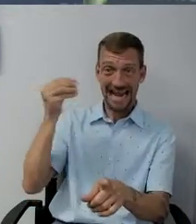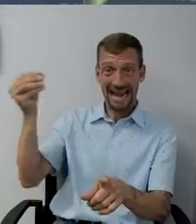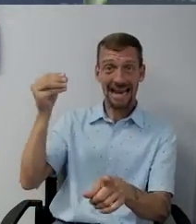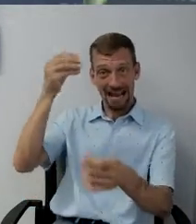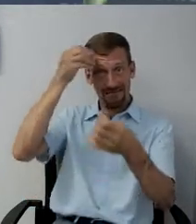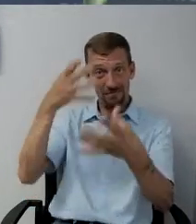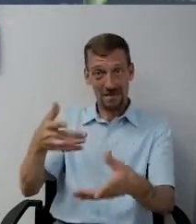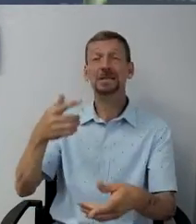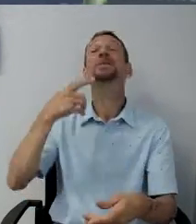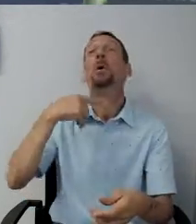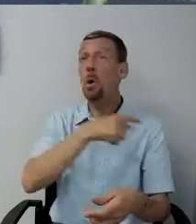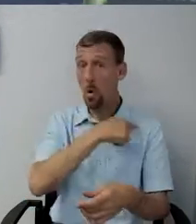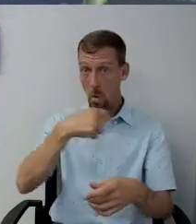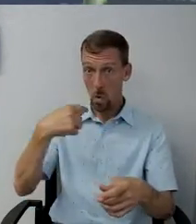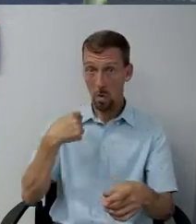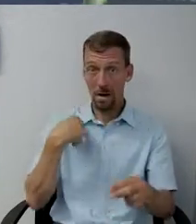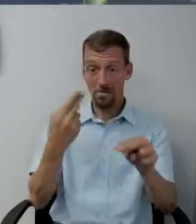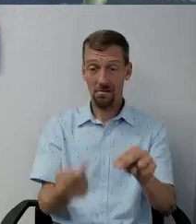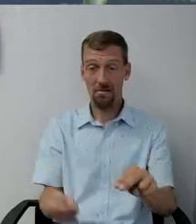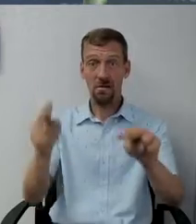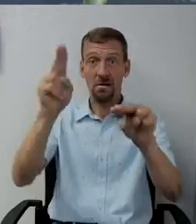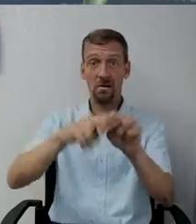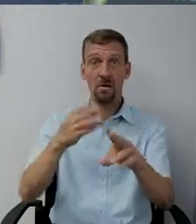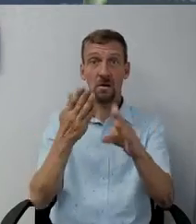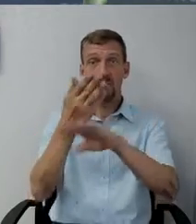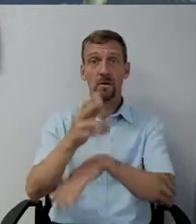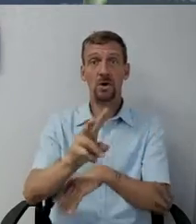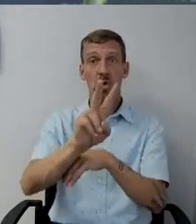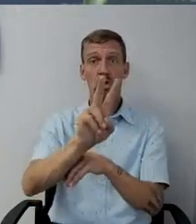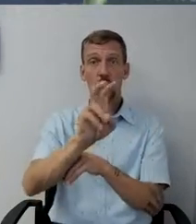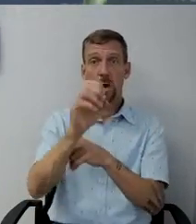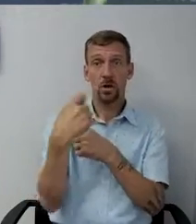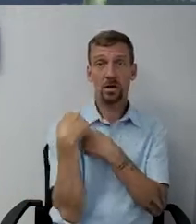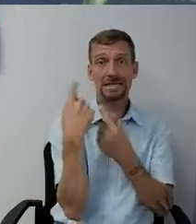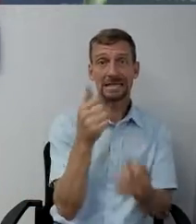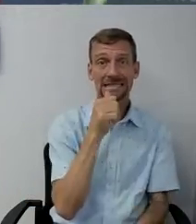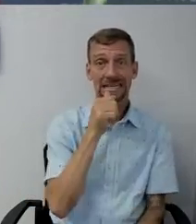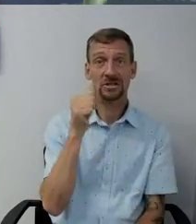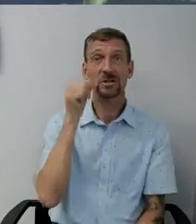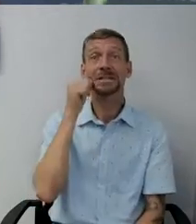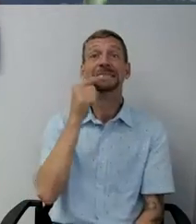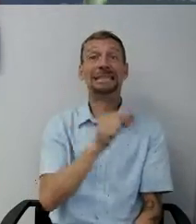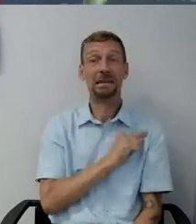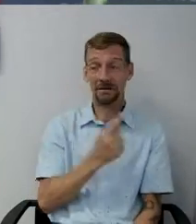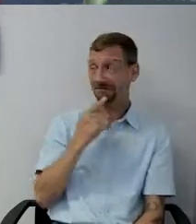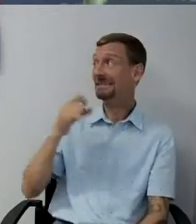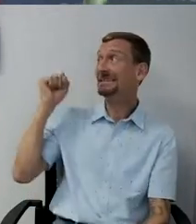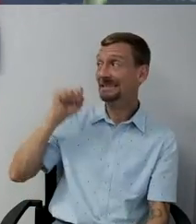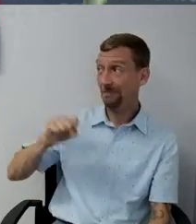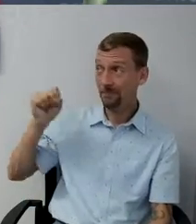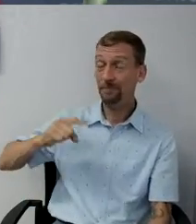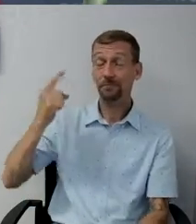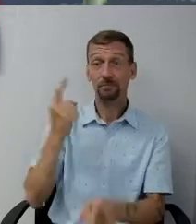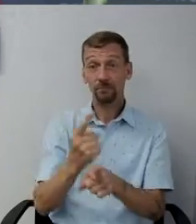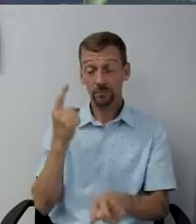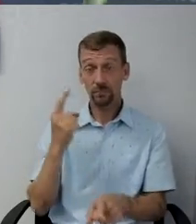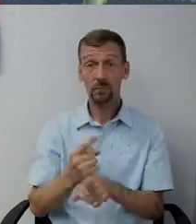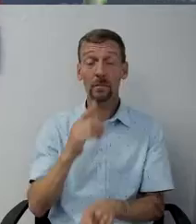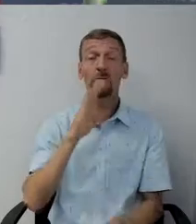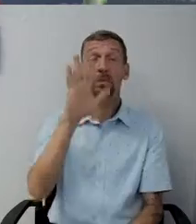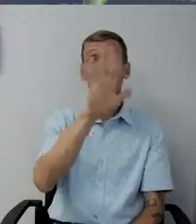gone up then almost 200 since yesterday. Yep. 100. About 100 and...